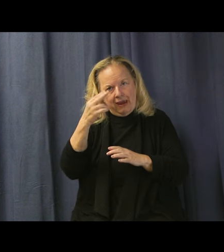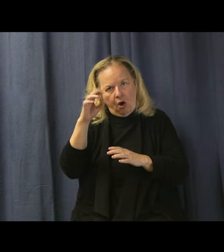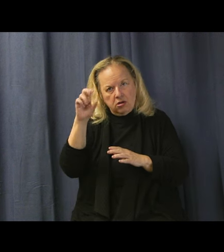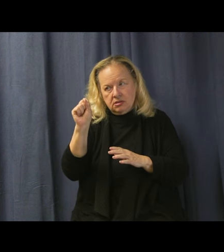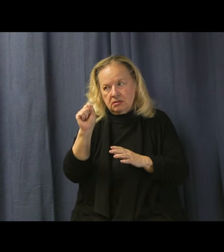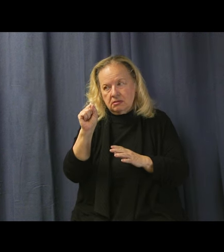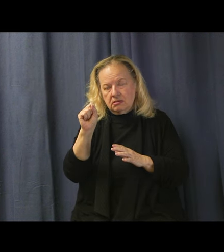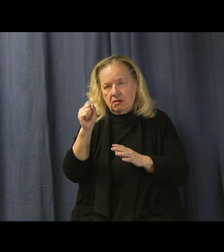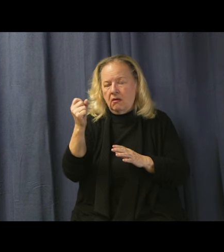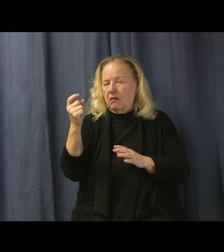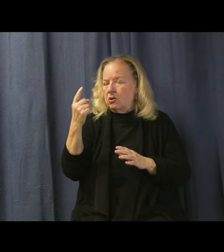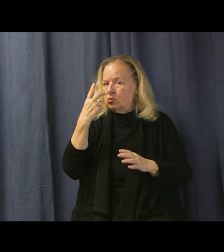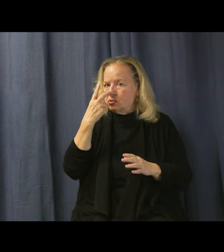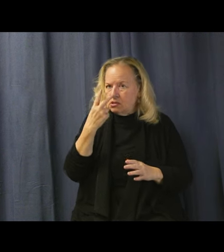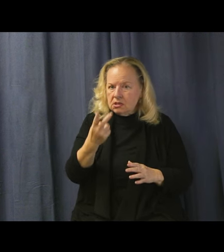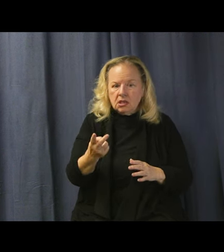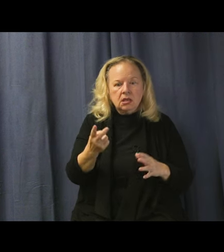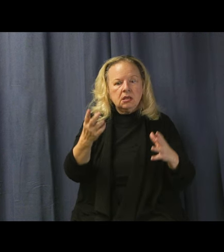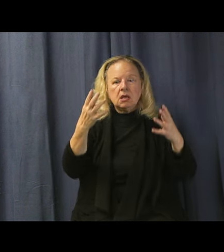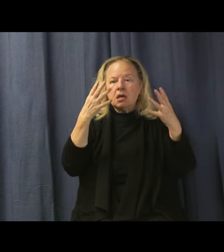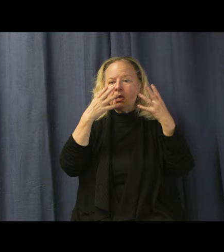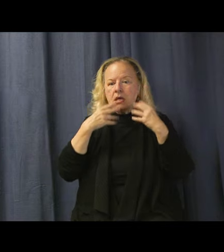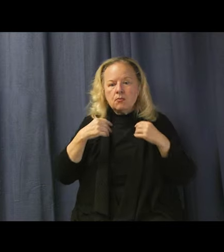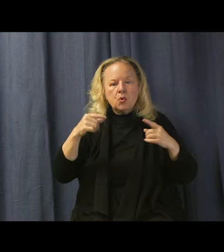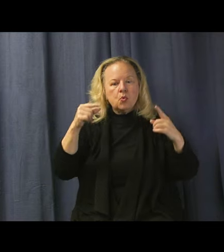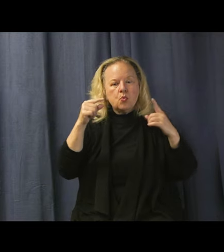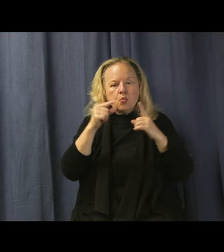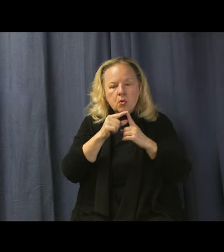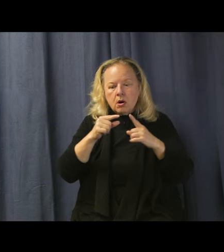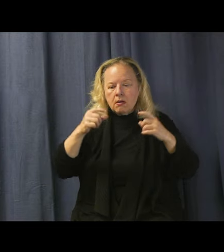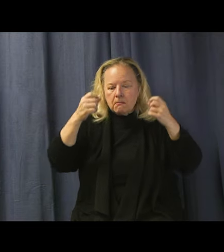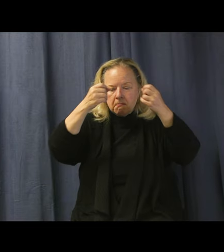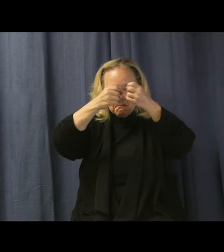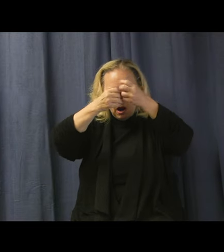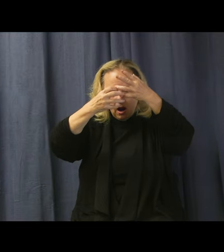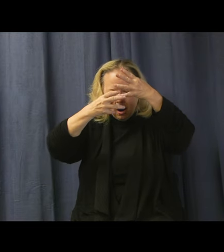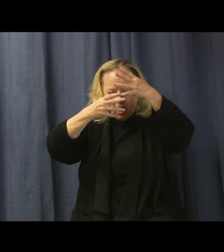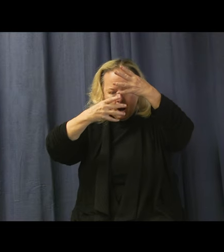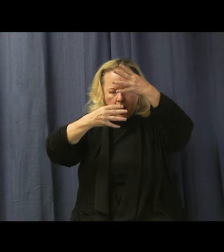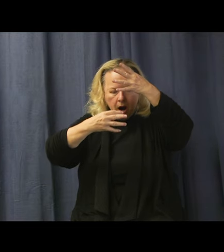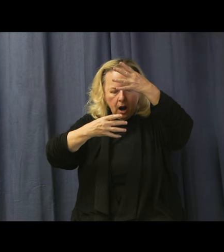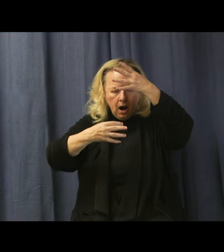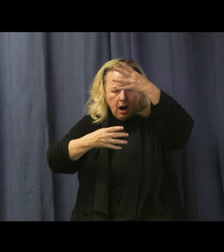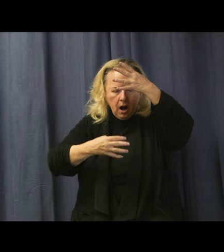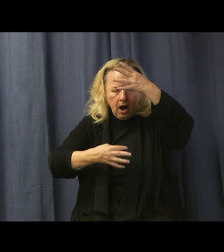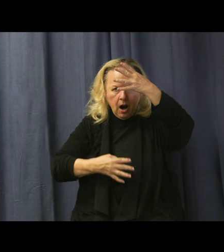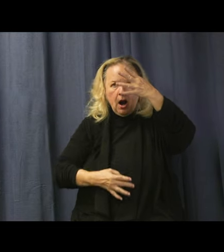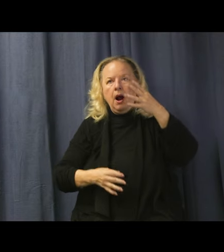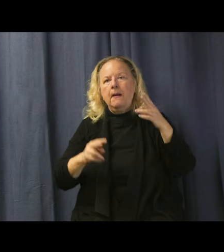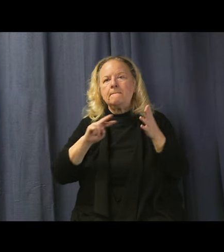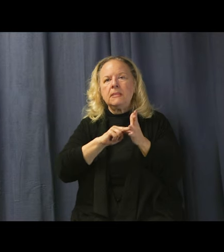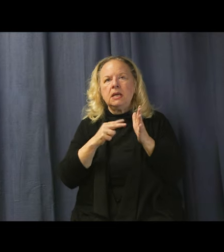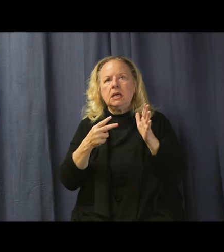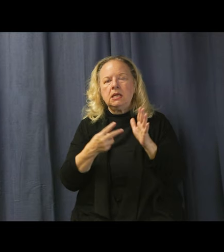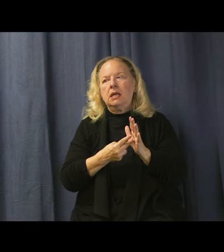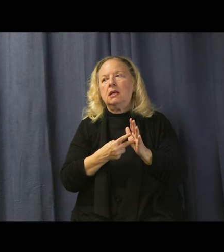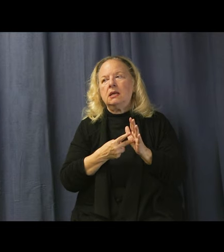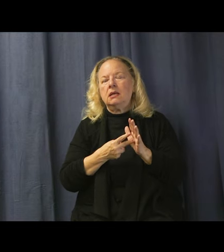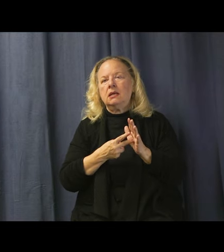So there's all, when you see these Hebrew words, there's more and more and more and